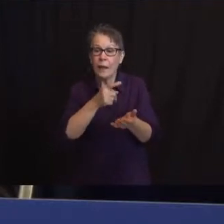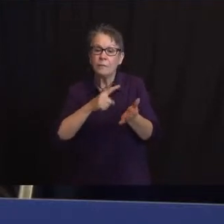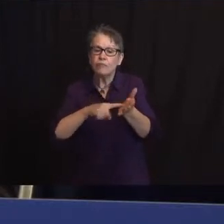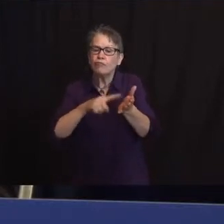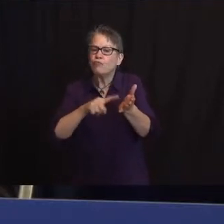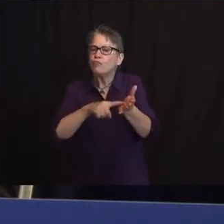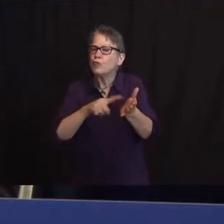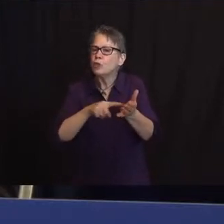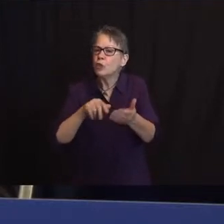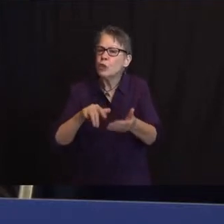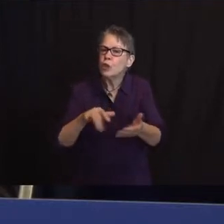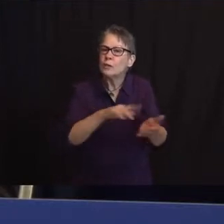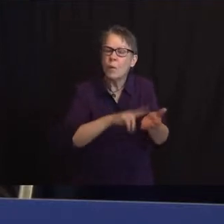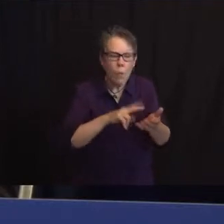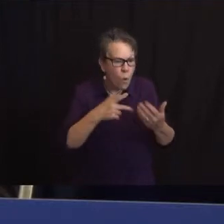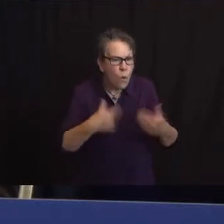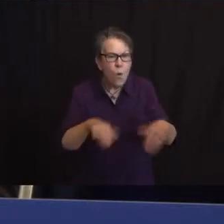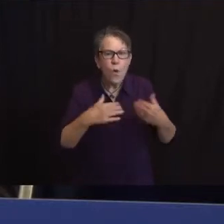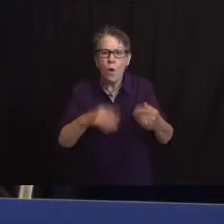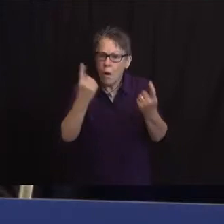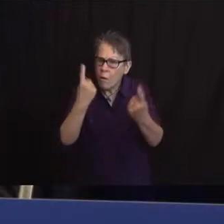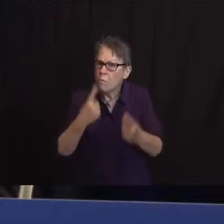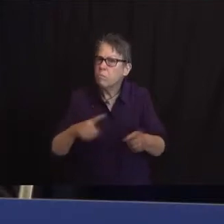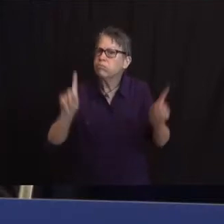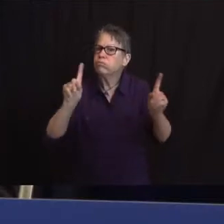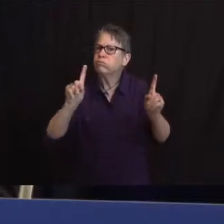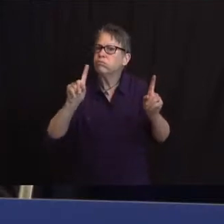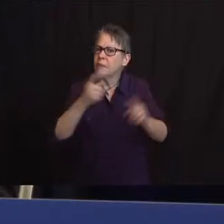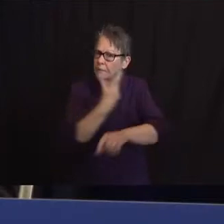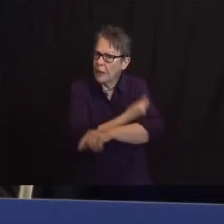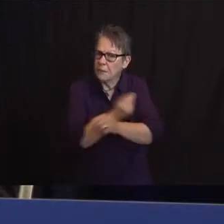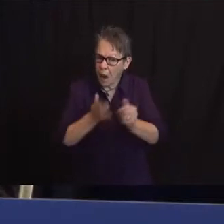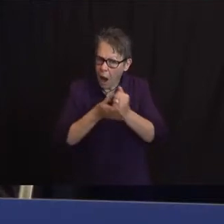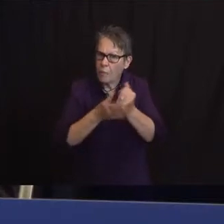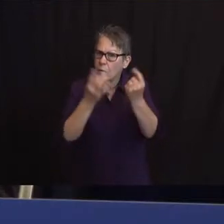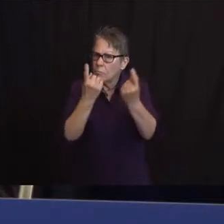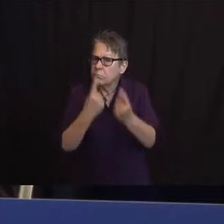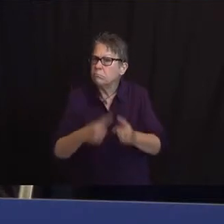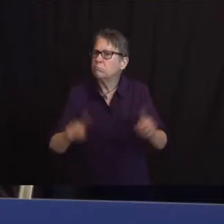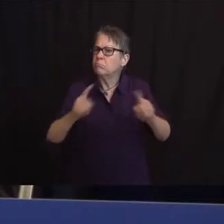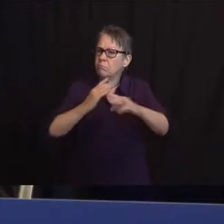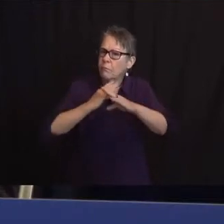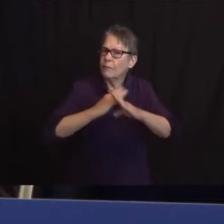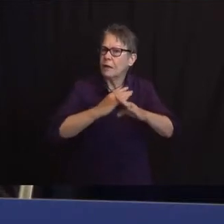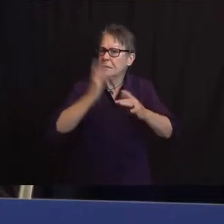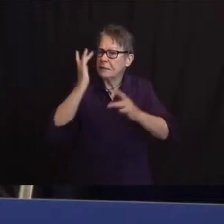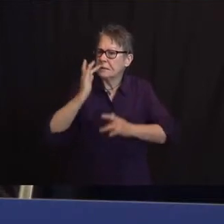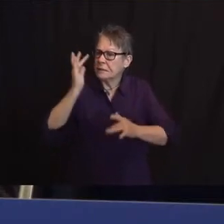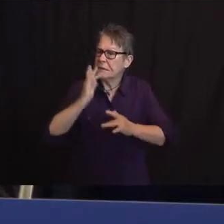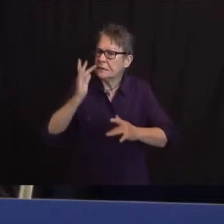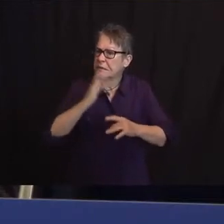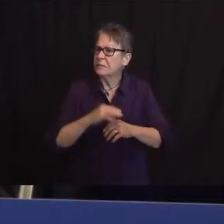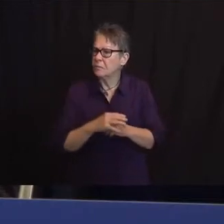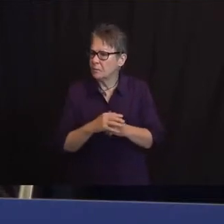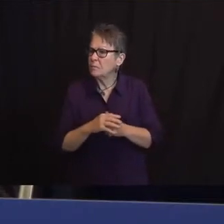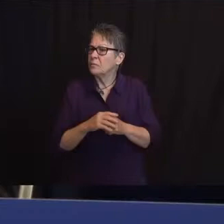in preventing infections. This research found that the vaccine had an estimated effectiveness